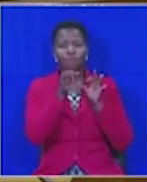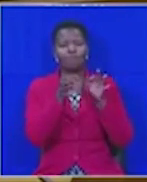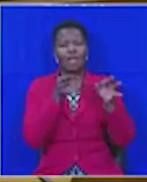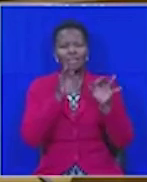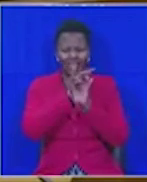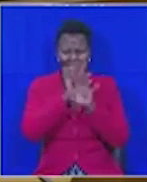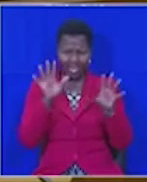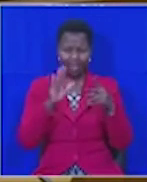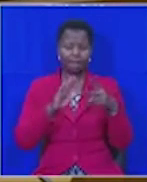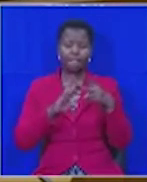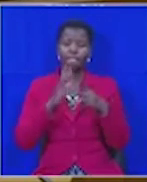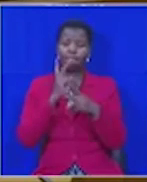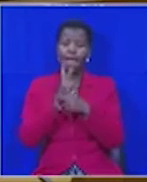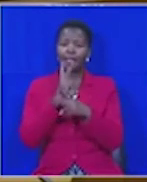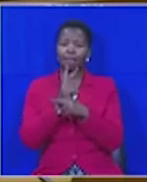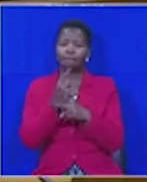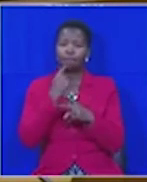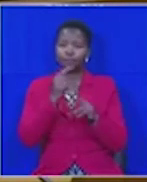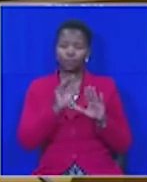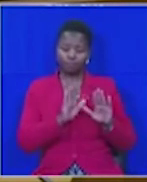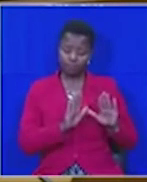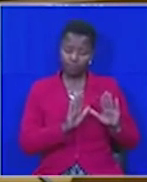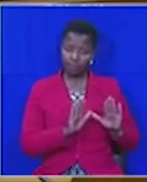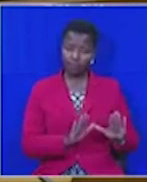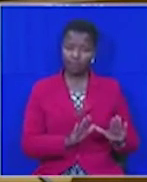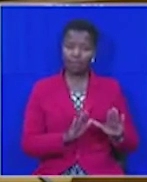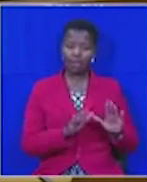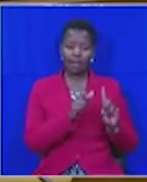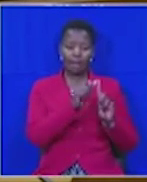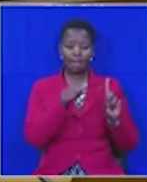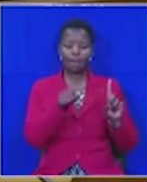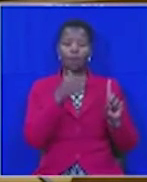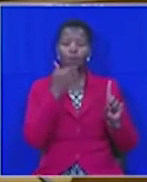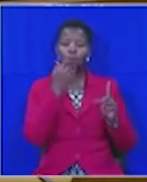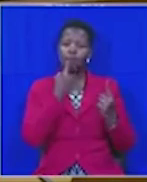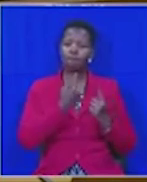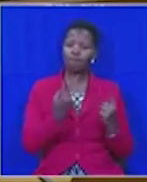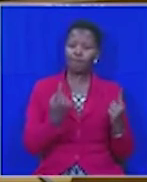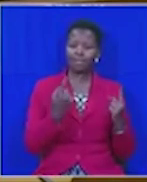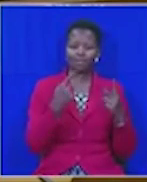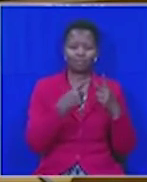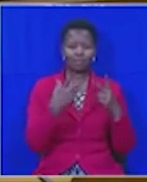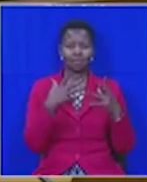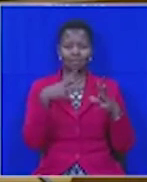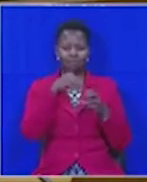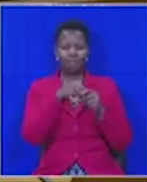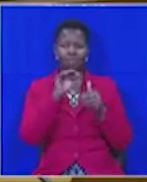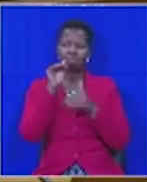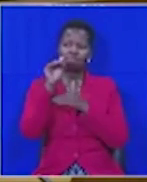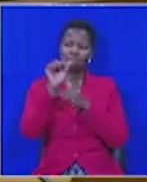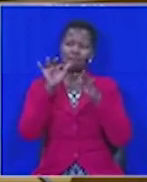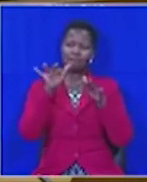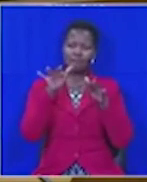unpacks in depth the domestic prominent influential person, executive officer, foreign prominent